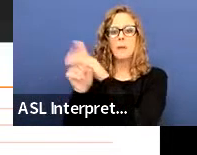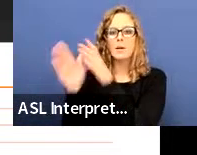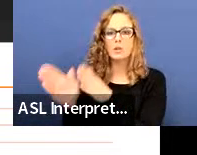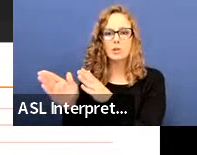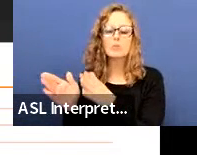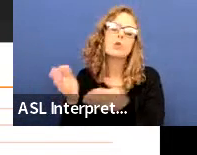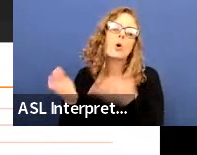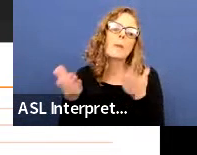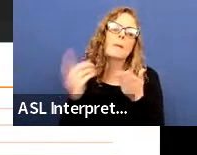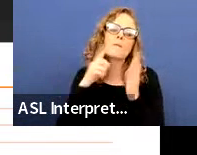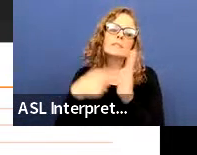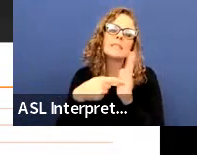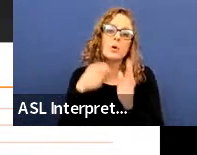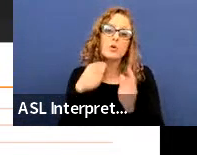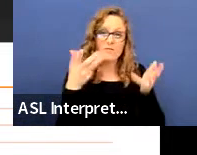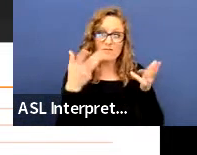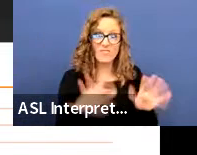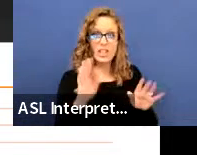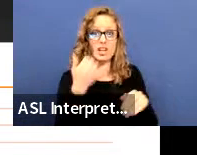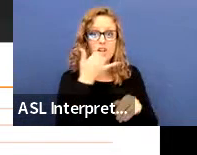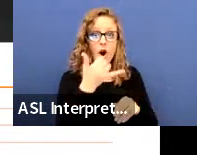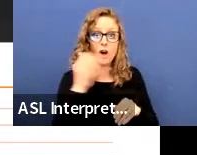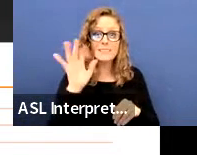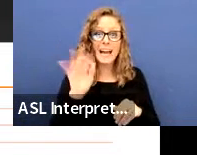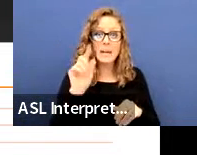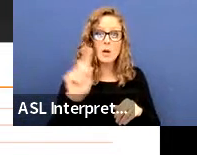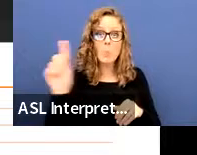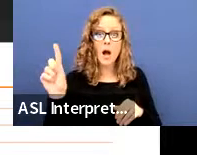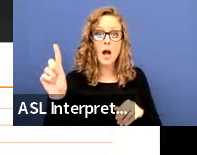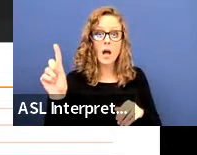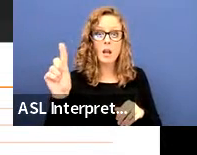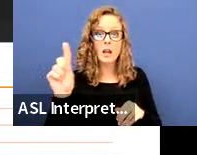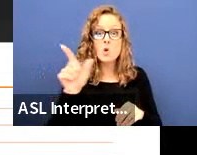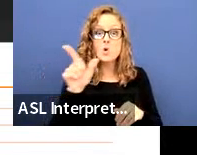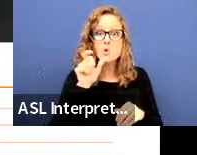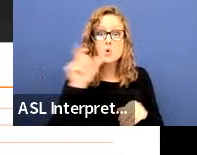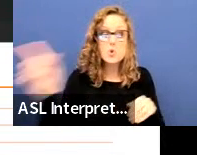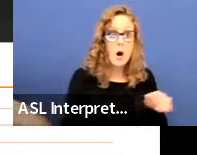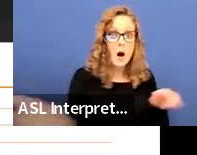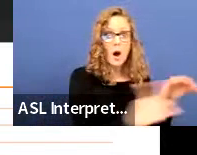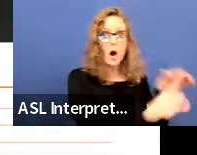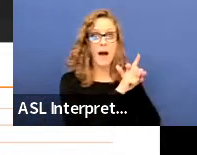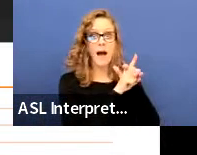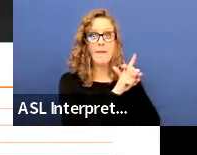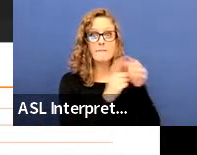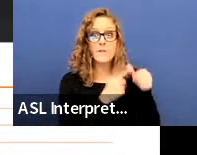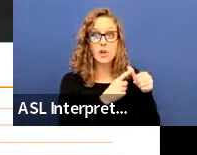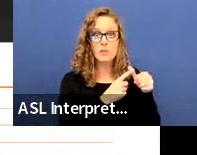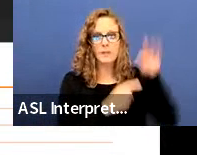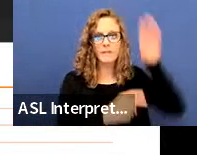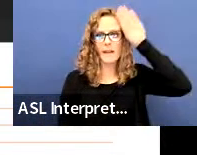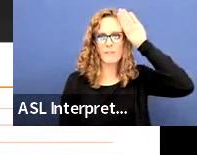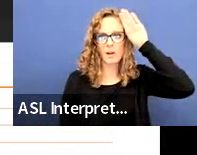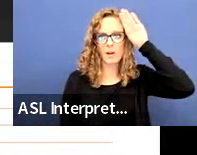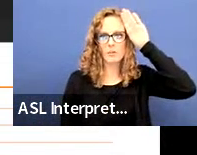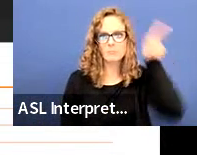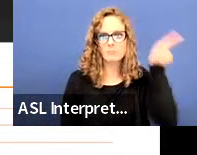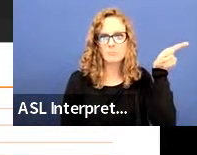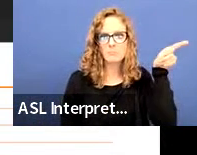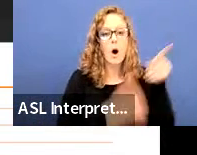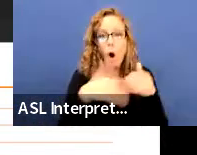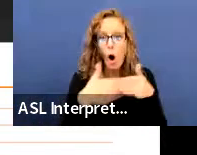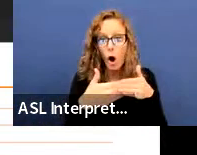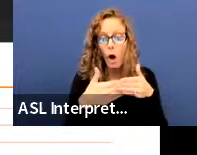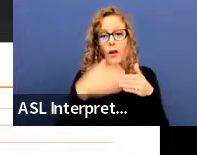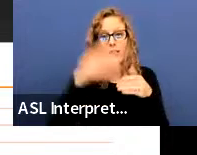called 911 and a fire truck got there first. All of our fire engines have paramedics